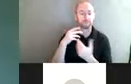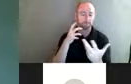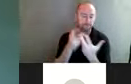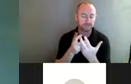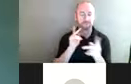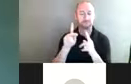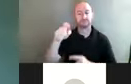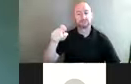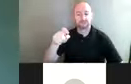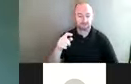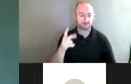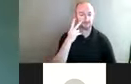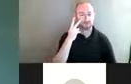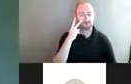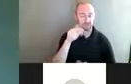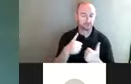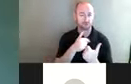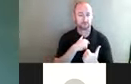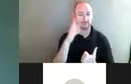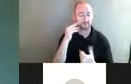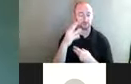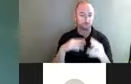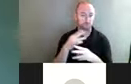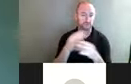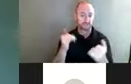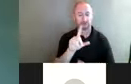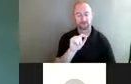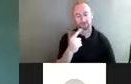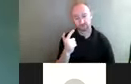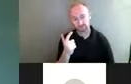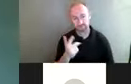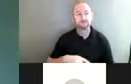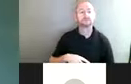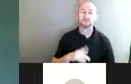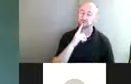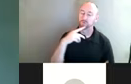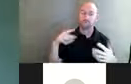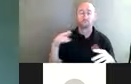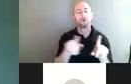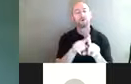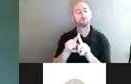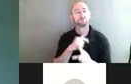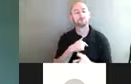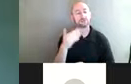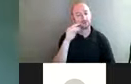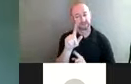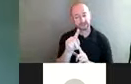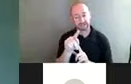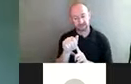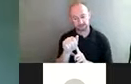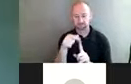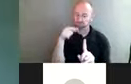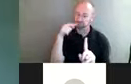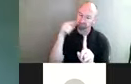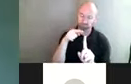know, as we look around, the challenges we're facing in the world today here in 2021 are so great, but we also know that data is really at the heart